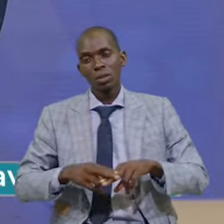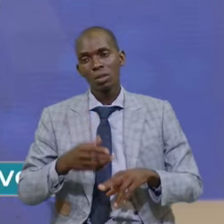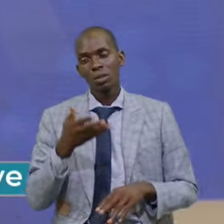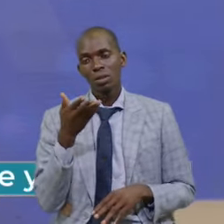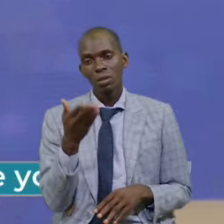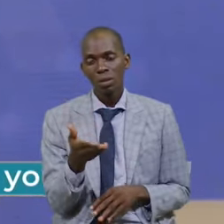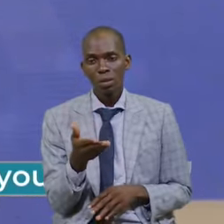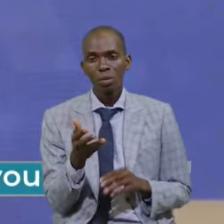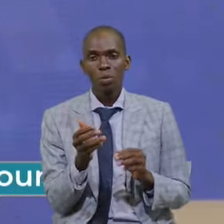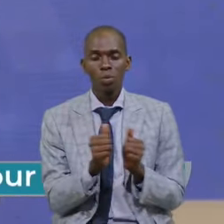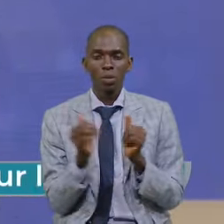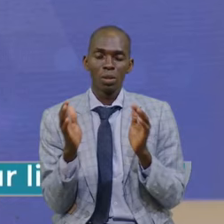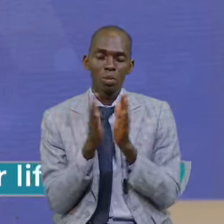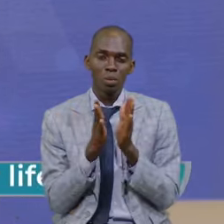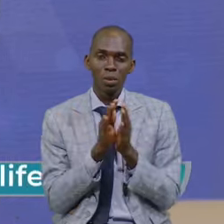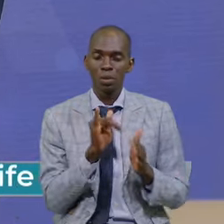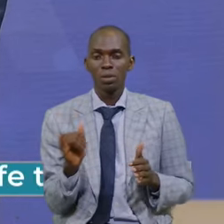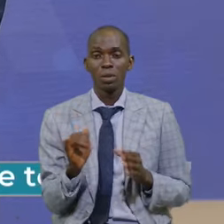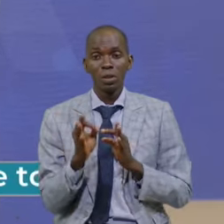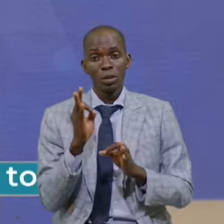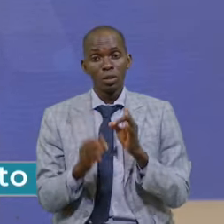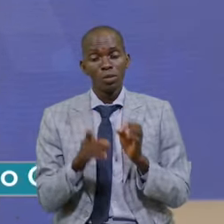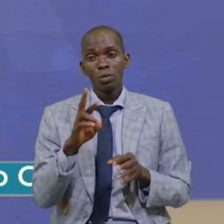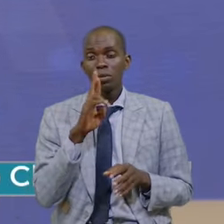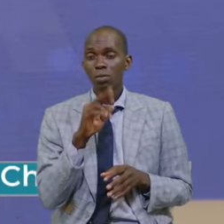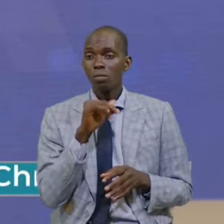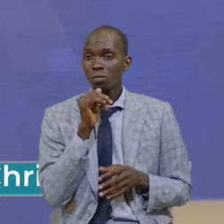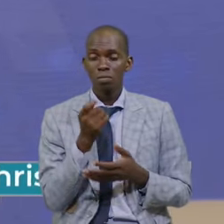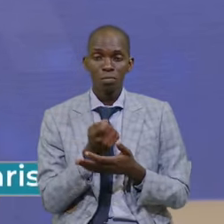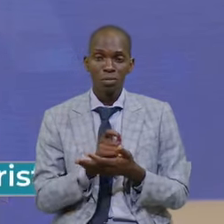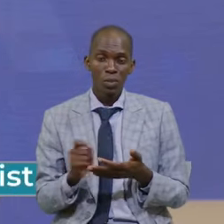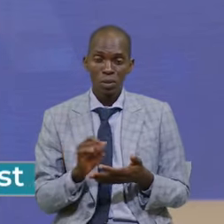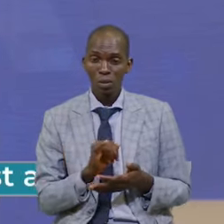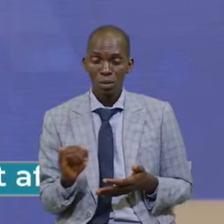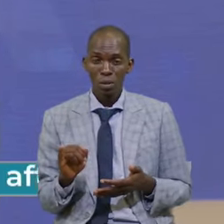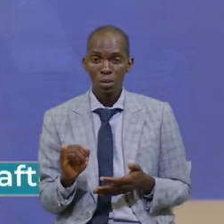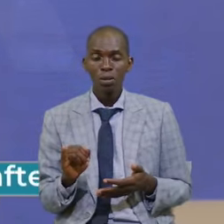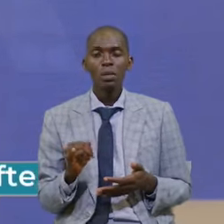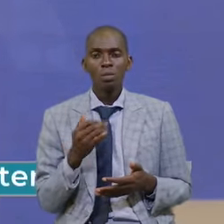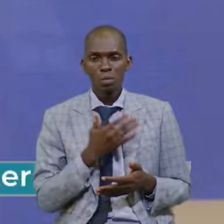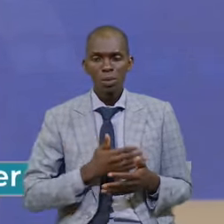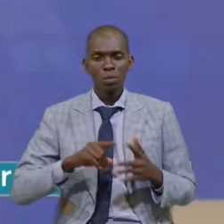let's join them so that we can be smart about it. Don't leave any person